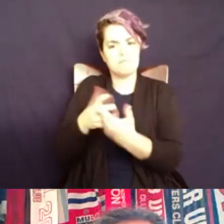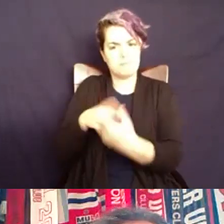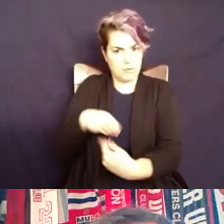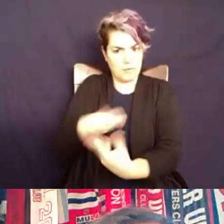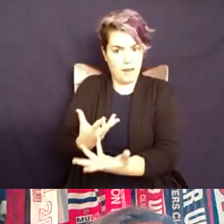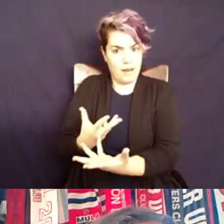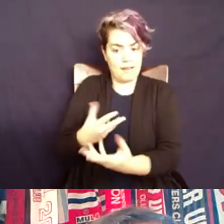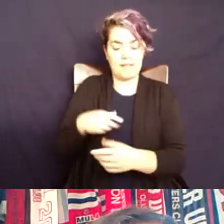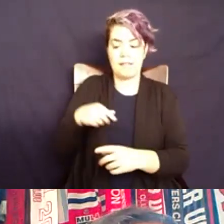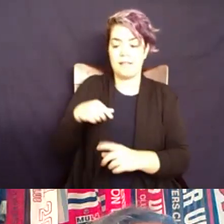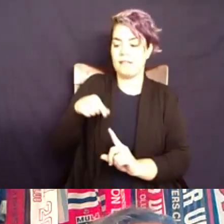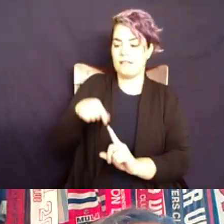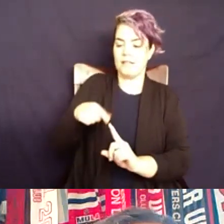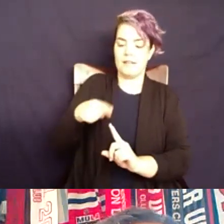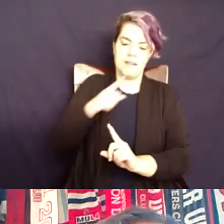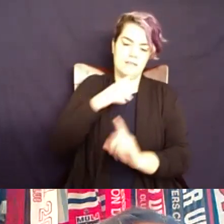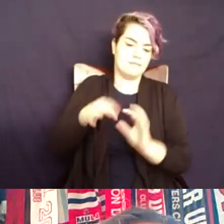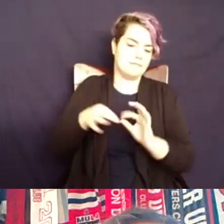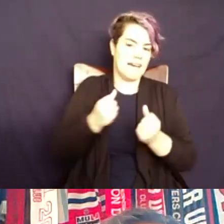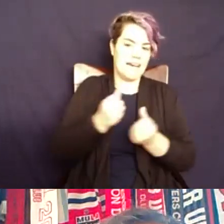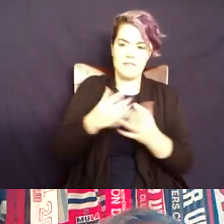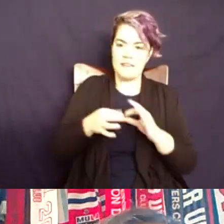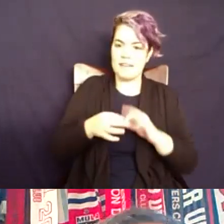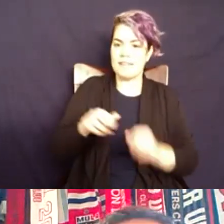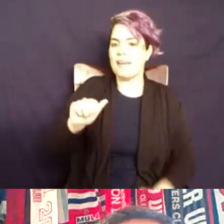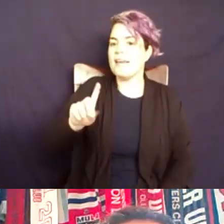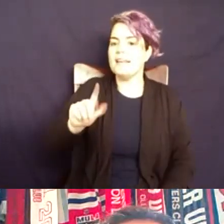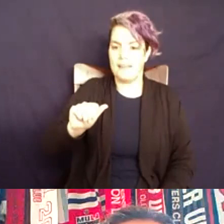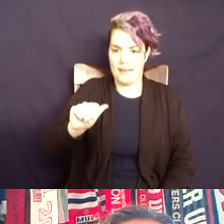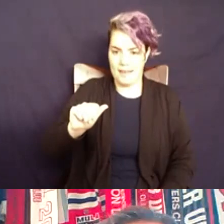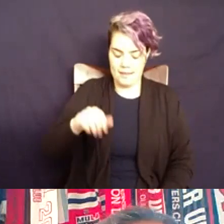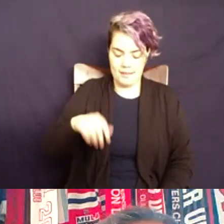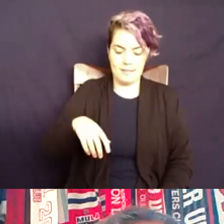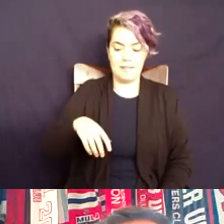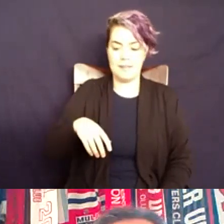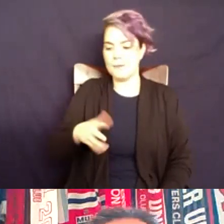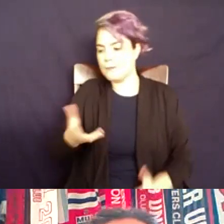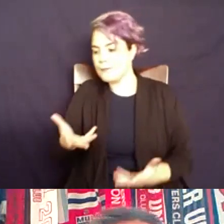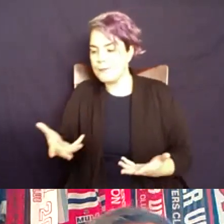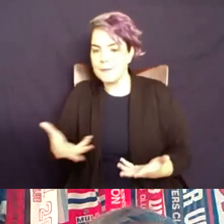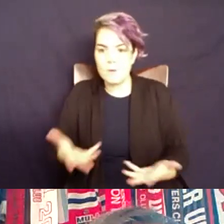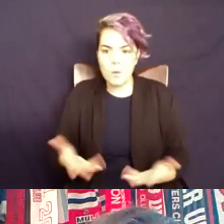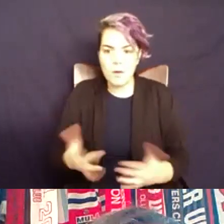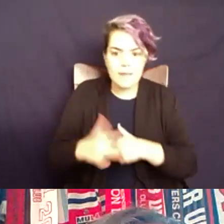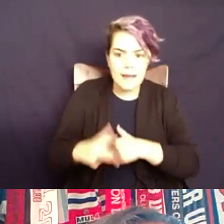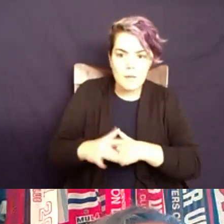the Americans with Disabilities Act, taking into account the resources available to that